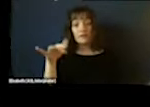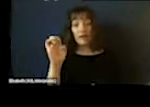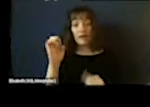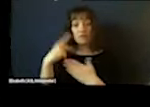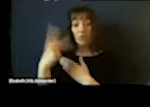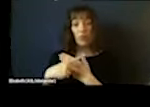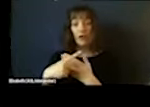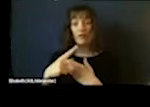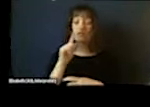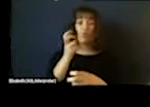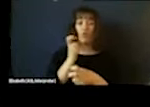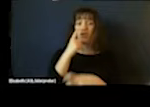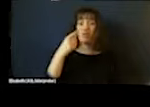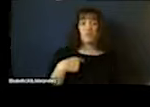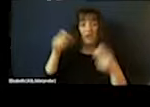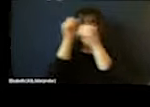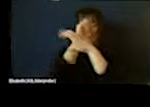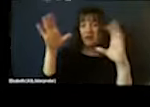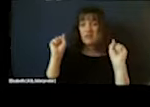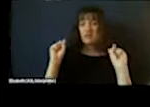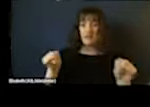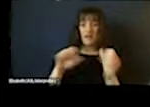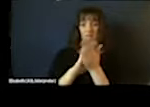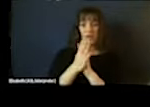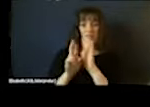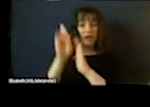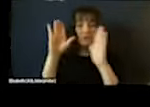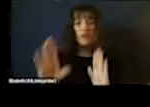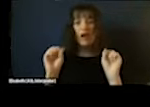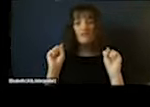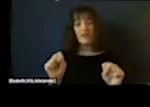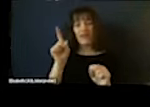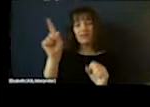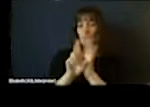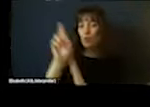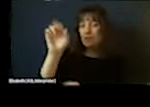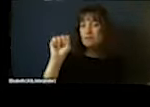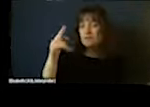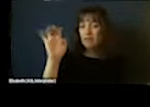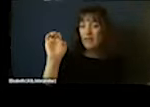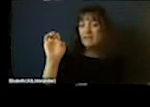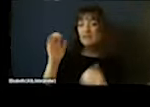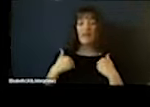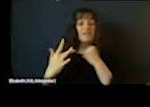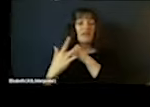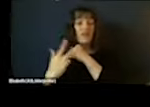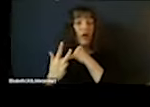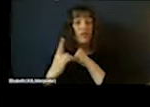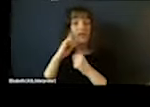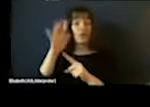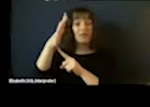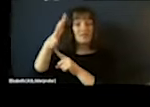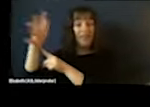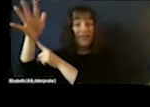be realistic, to be an astronaut, to go to the space, to have a technology from the satellite, all those kind of things as